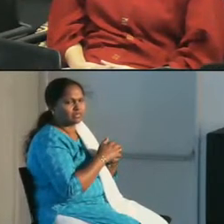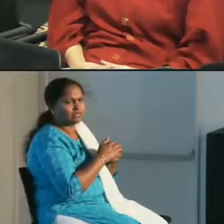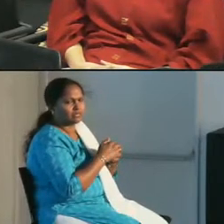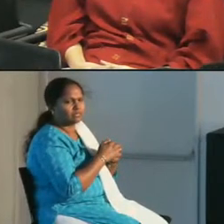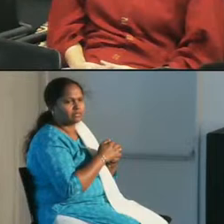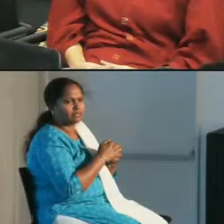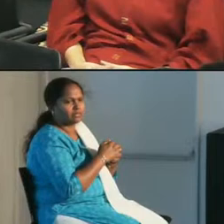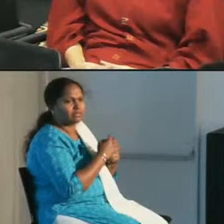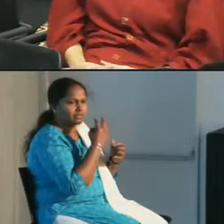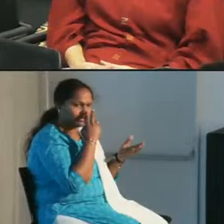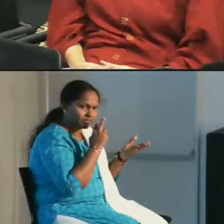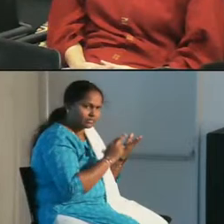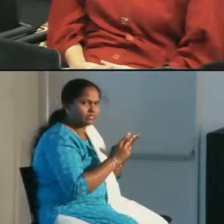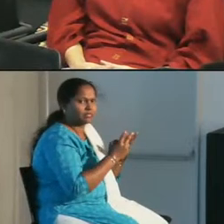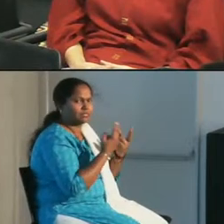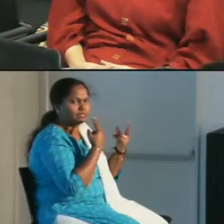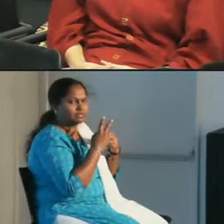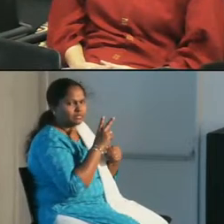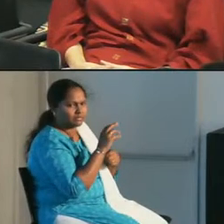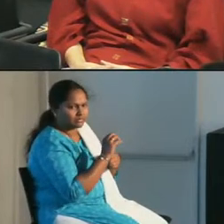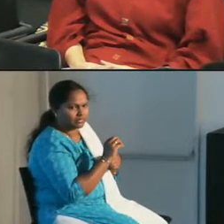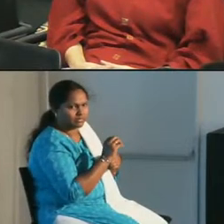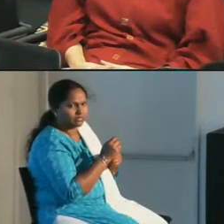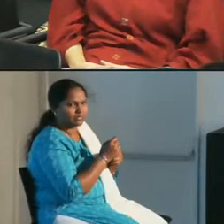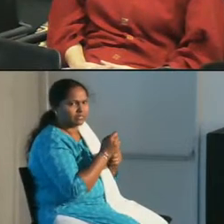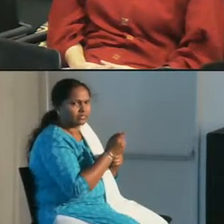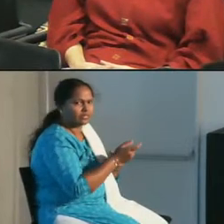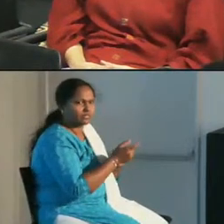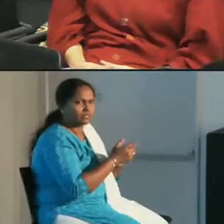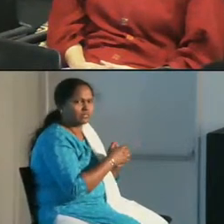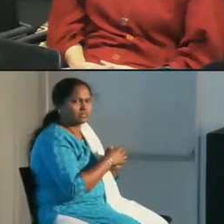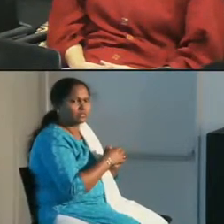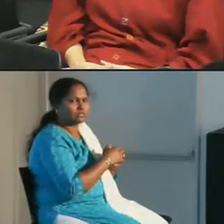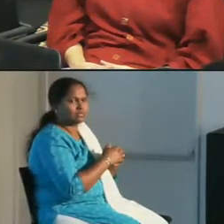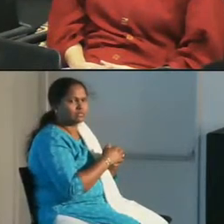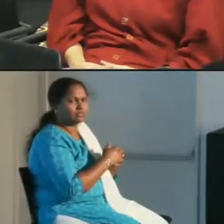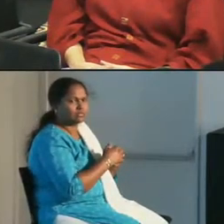I get to see my psychiatrist for 20 minutes. I can't,